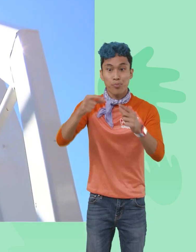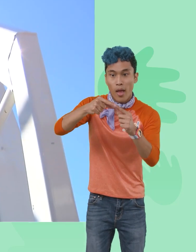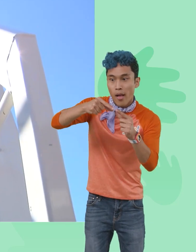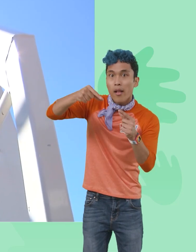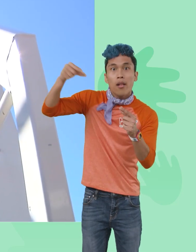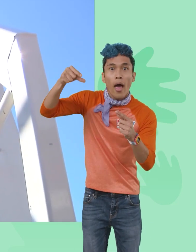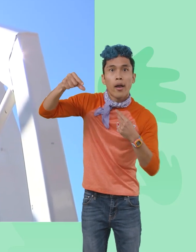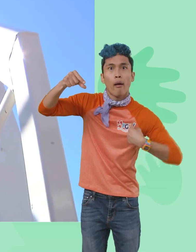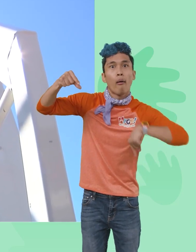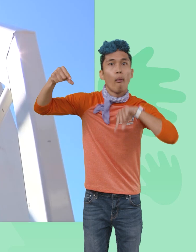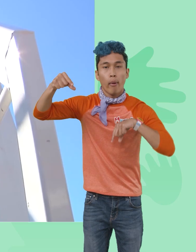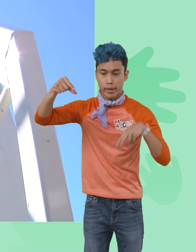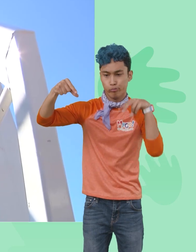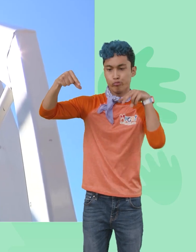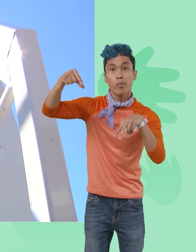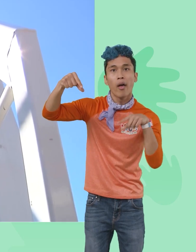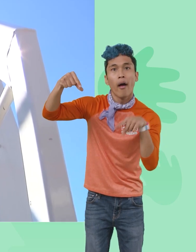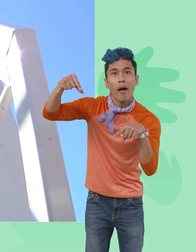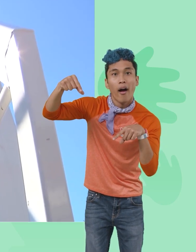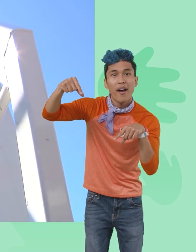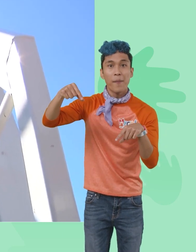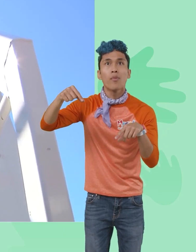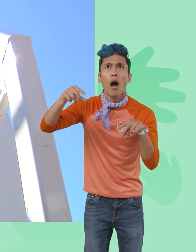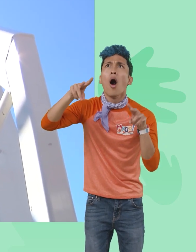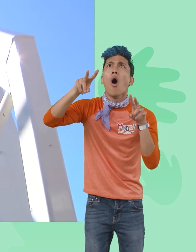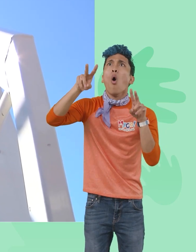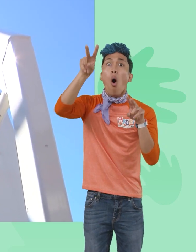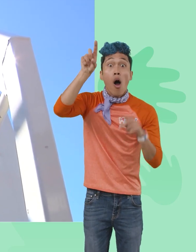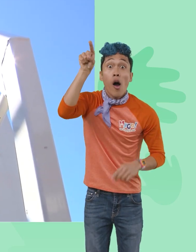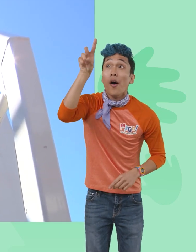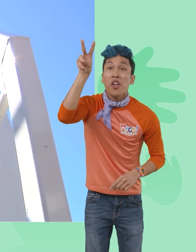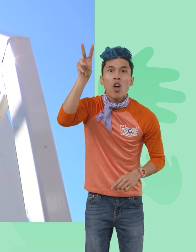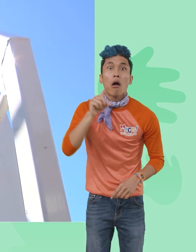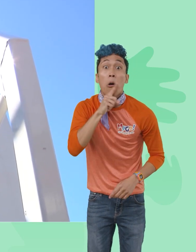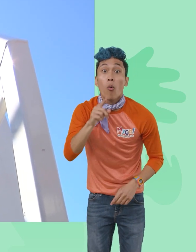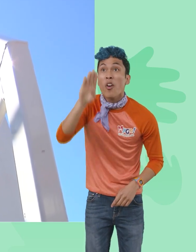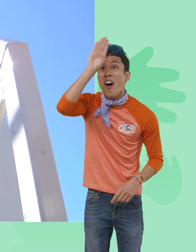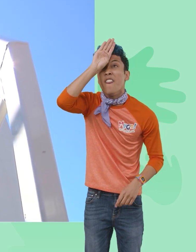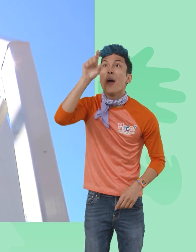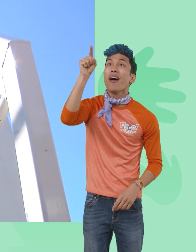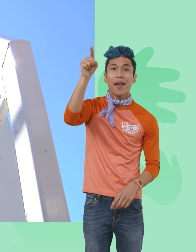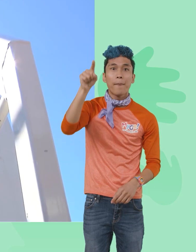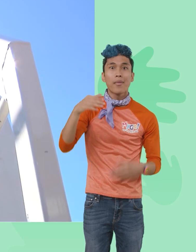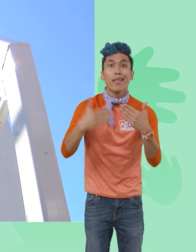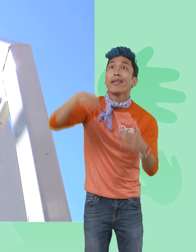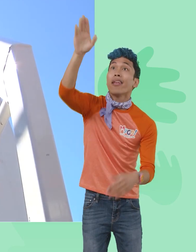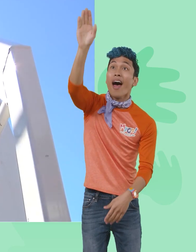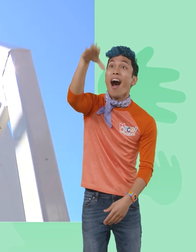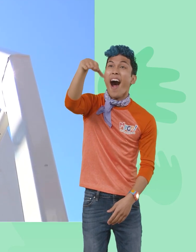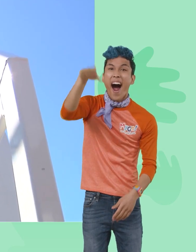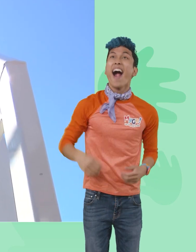The base of the ladder on the fire truck, and look way up there. Yeah, there's a real fireman. Let's get him to wave to